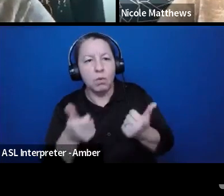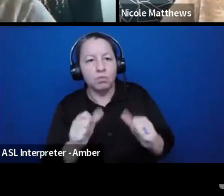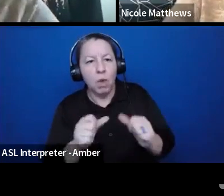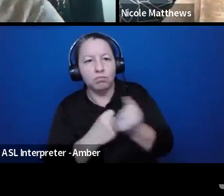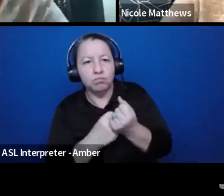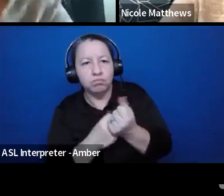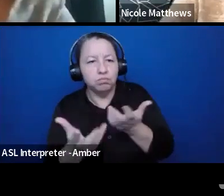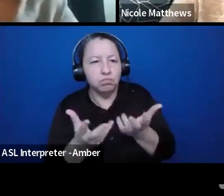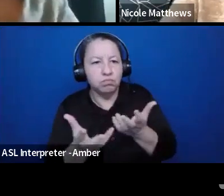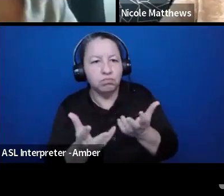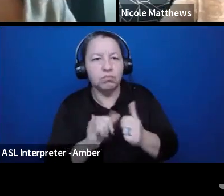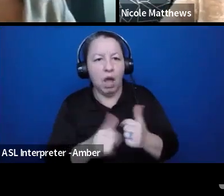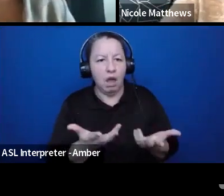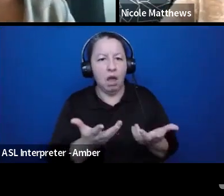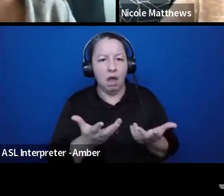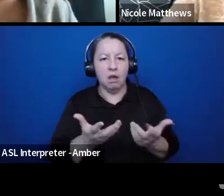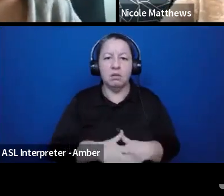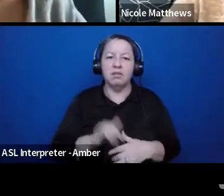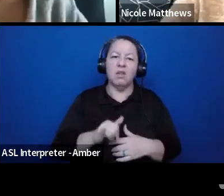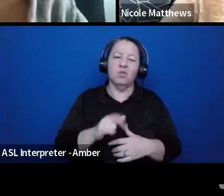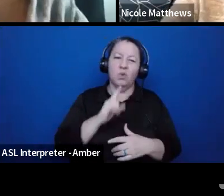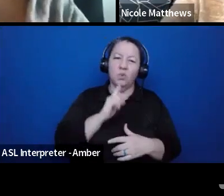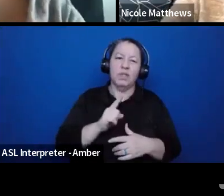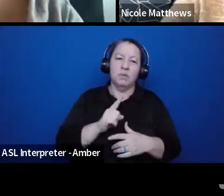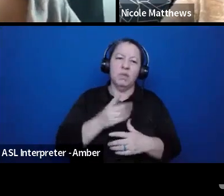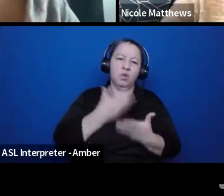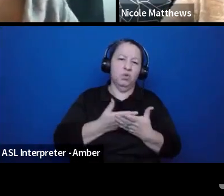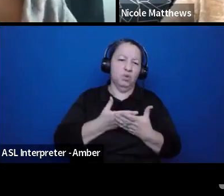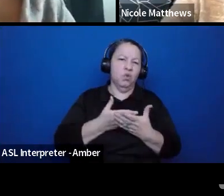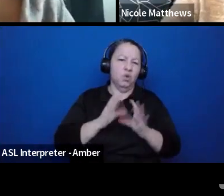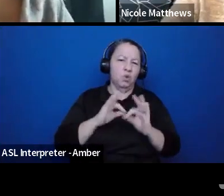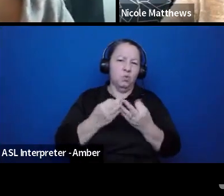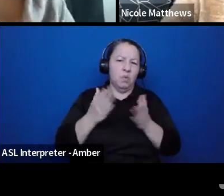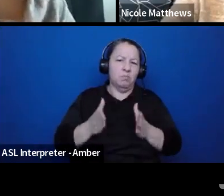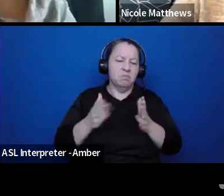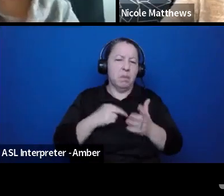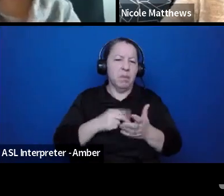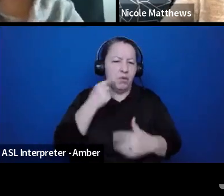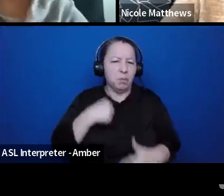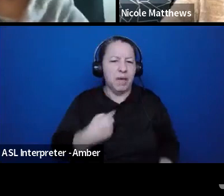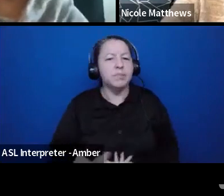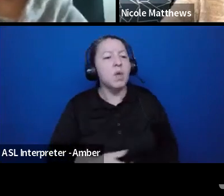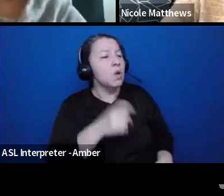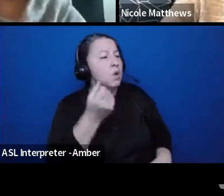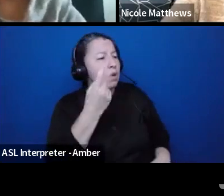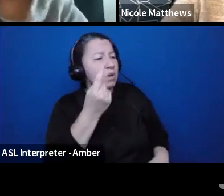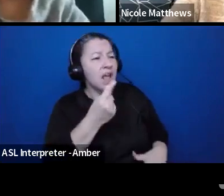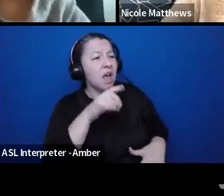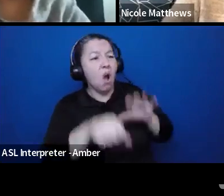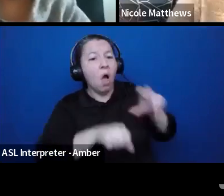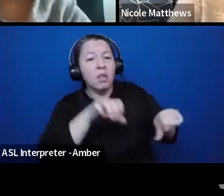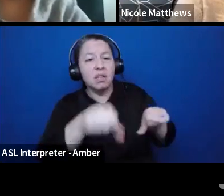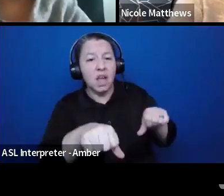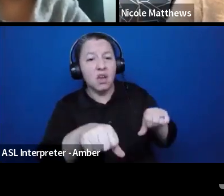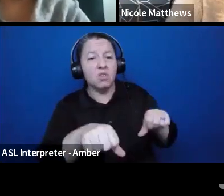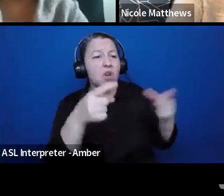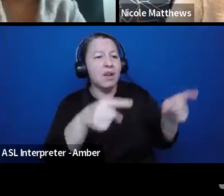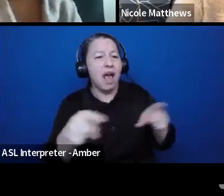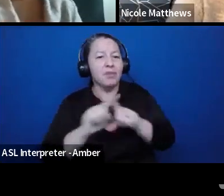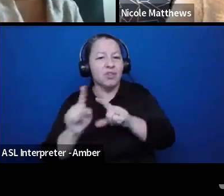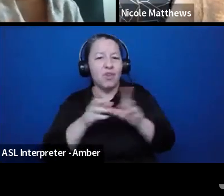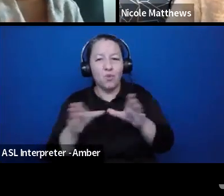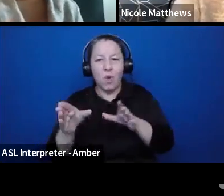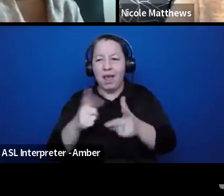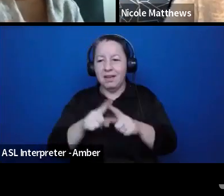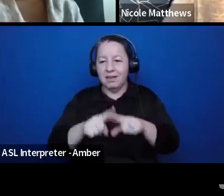Colonization happened in a million different ways. And sometimes it's different between every individual or family or tribe